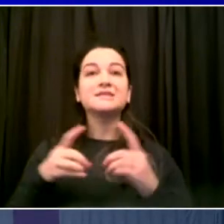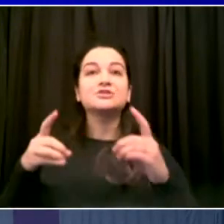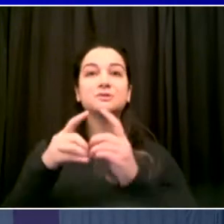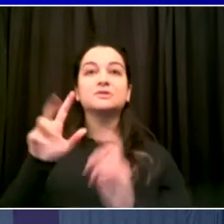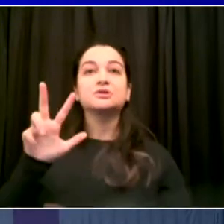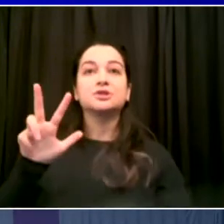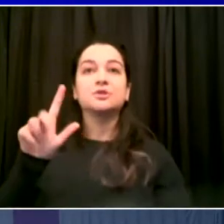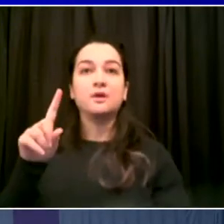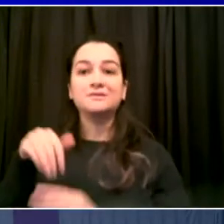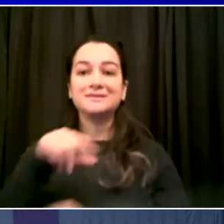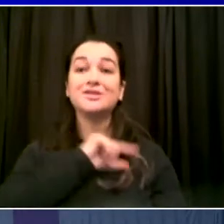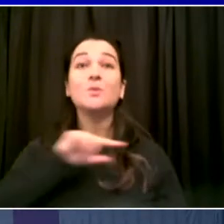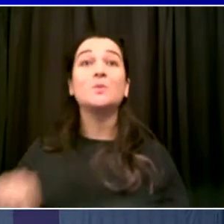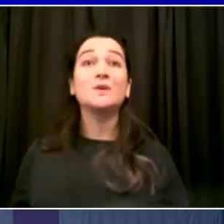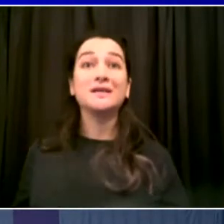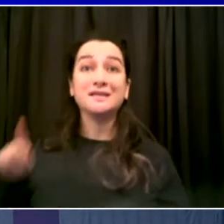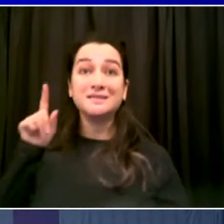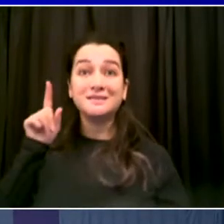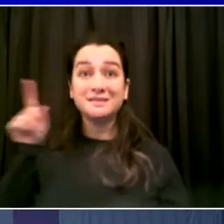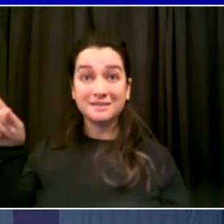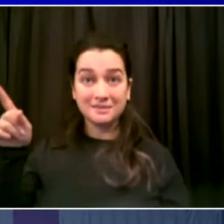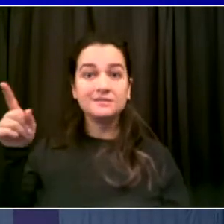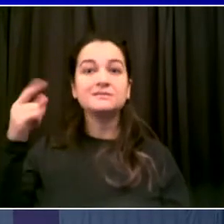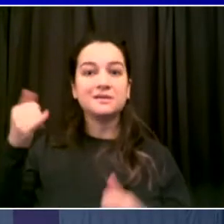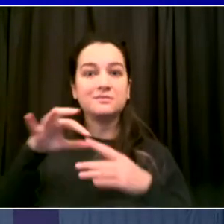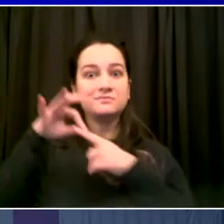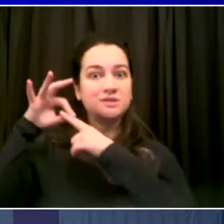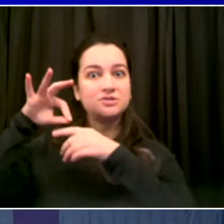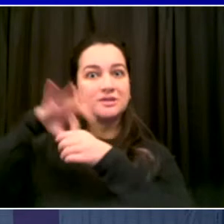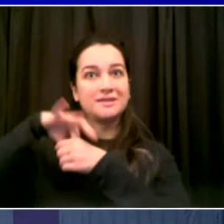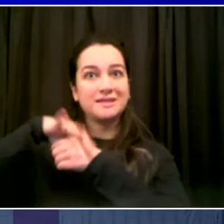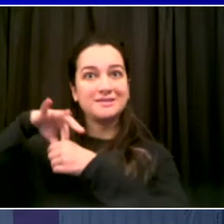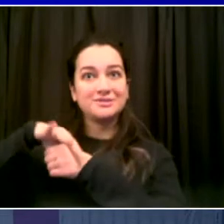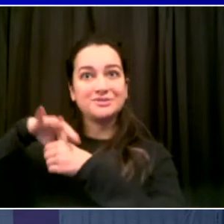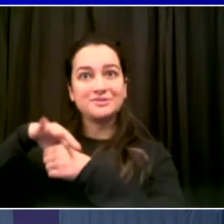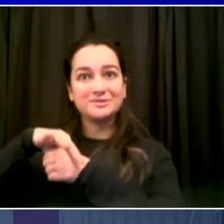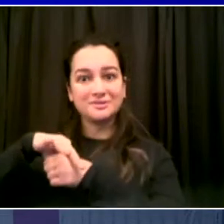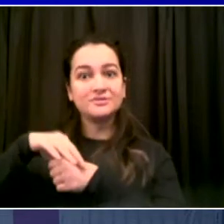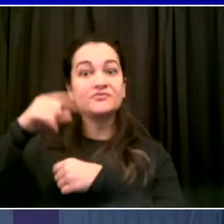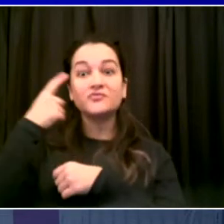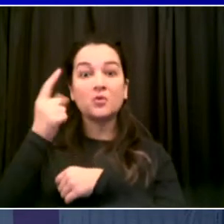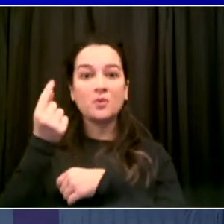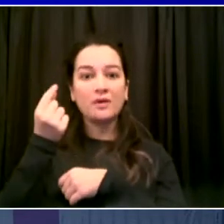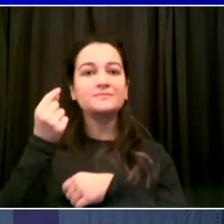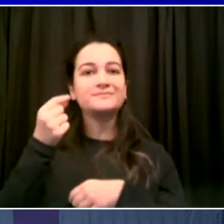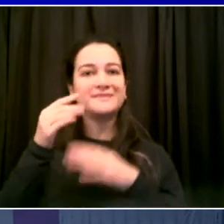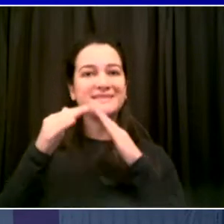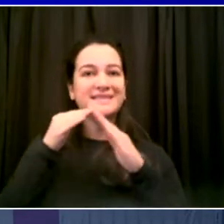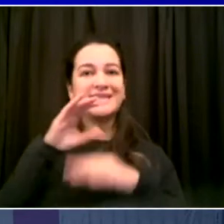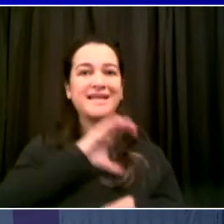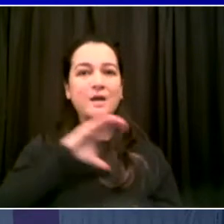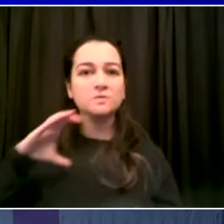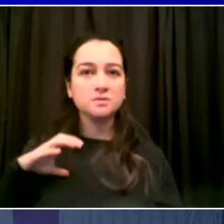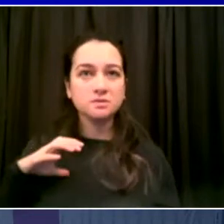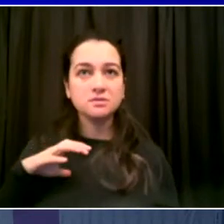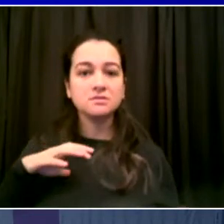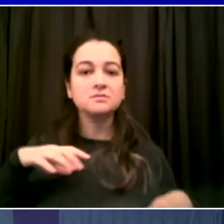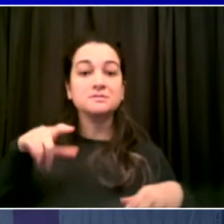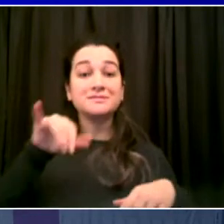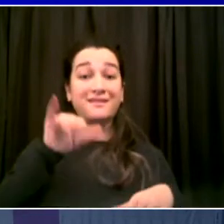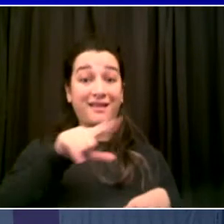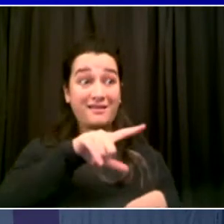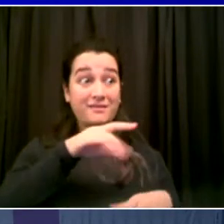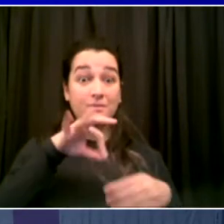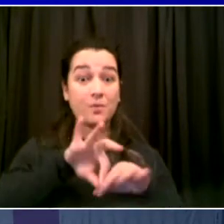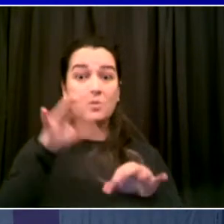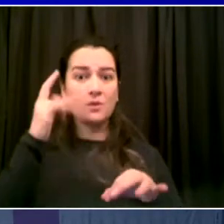election today for City Council. This includes neighborhoods of Arvern, Brookville, Edgemere, Far Rockaway, Laurelton, Rosedale,